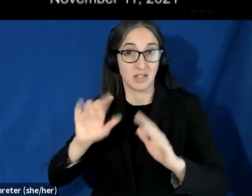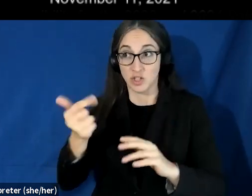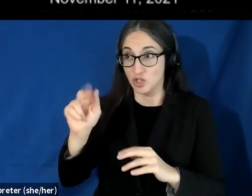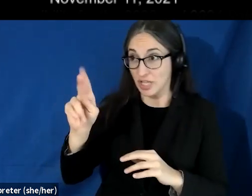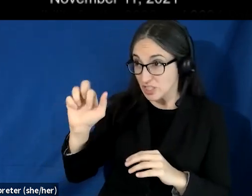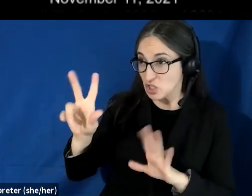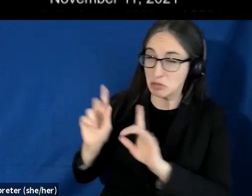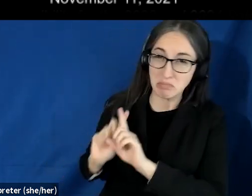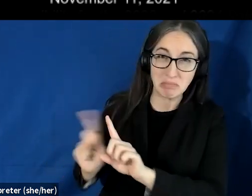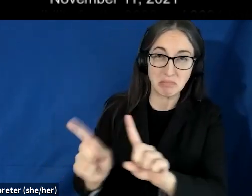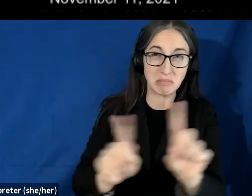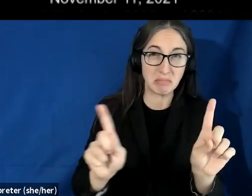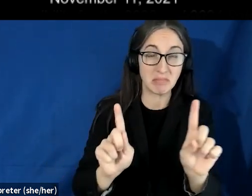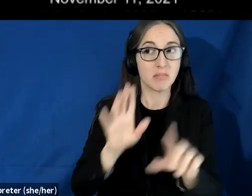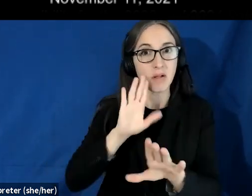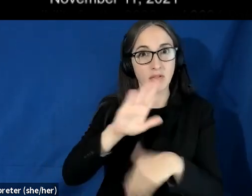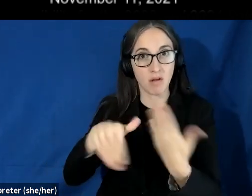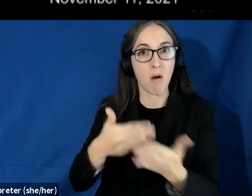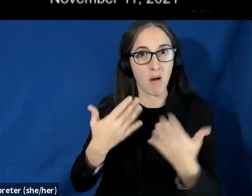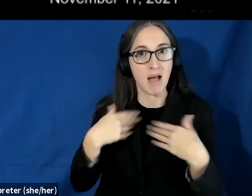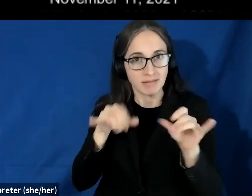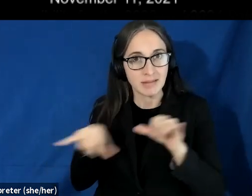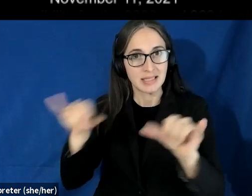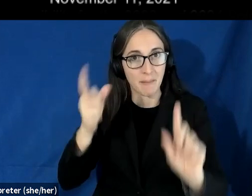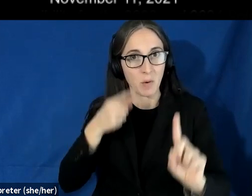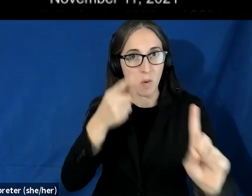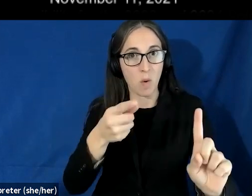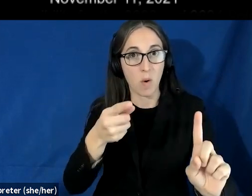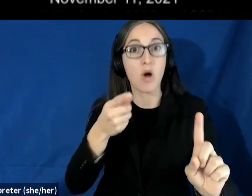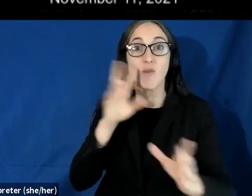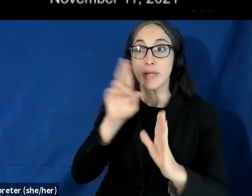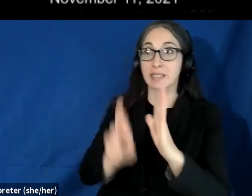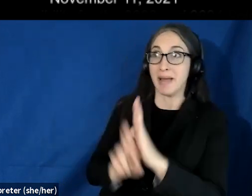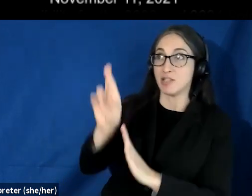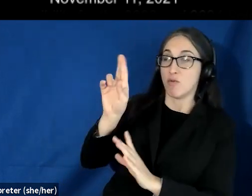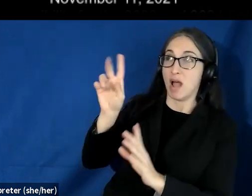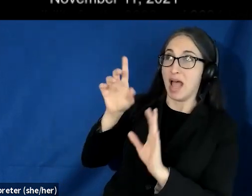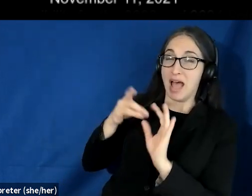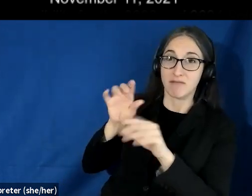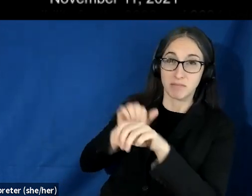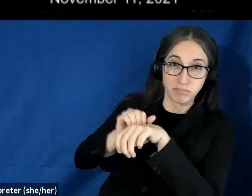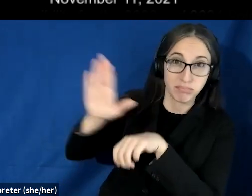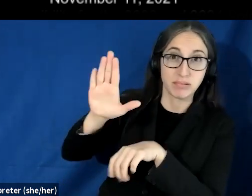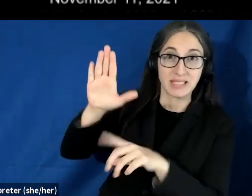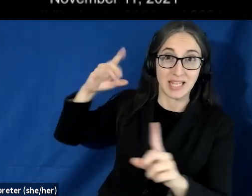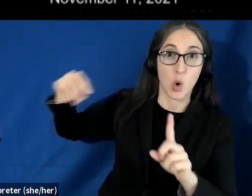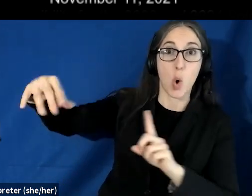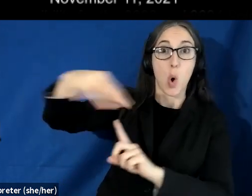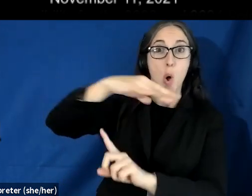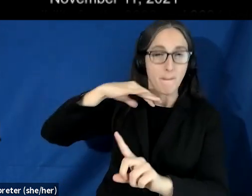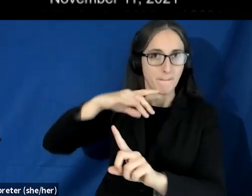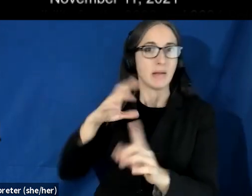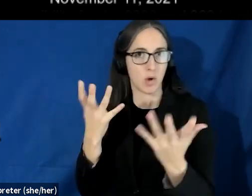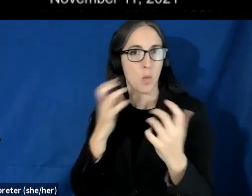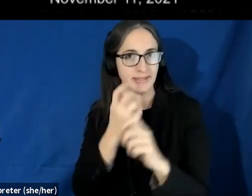want the same thing, the safe launch of the spacecraft and putting it into orbit. So it changed everything for me. And